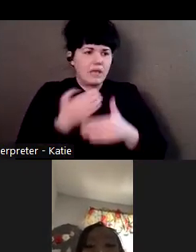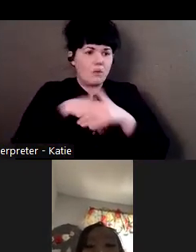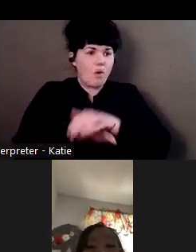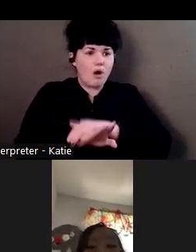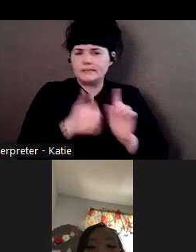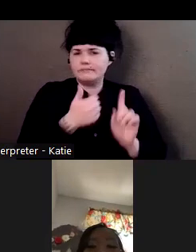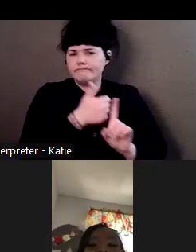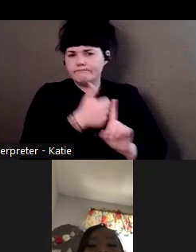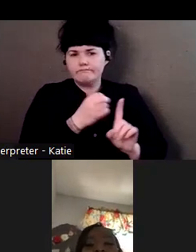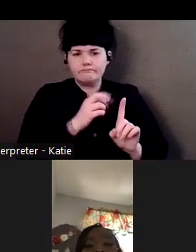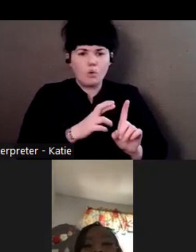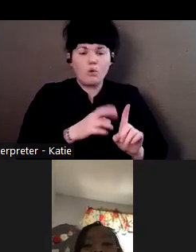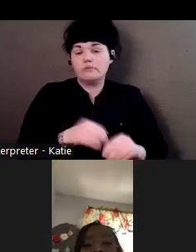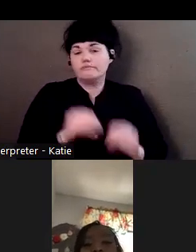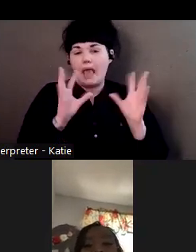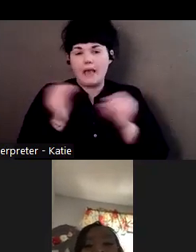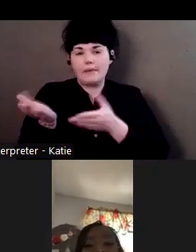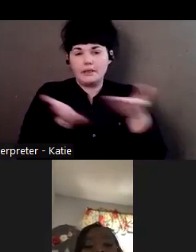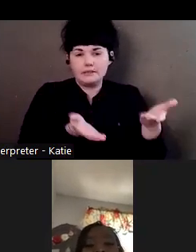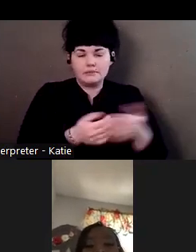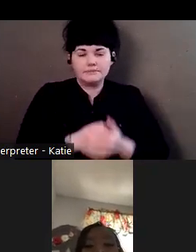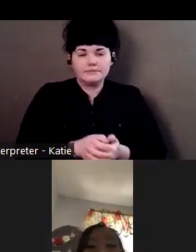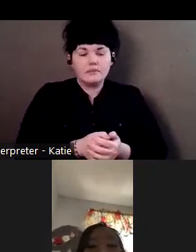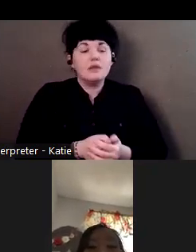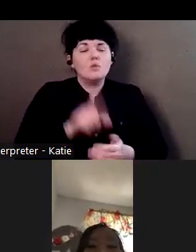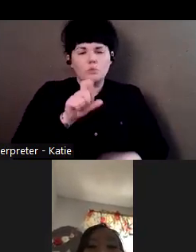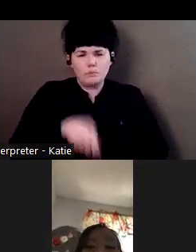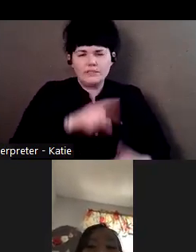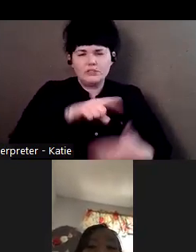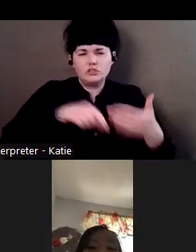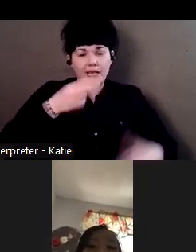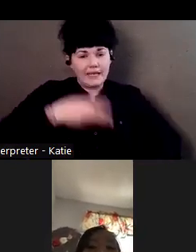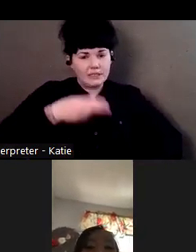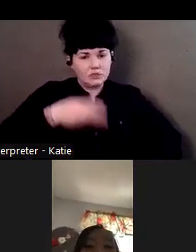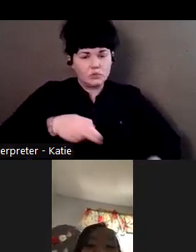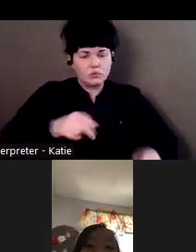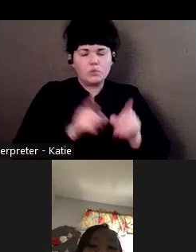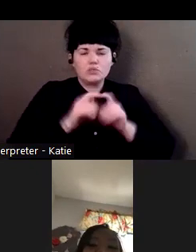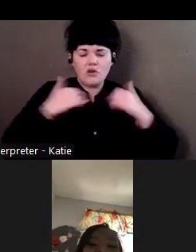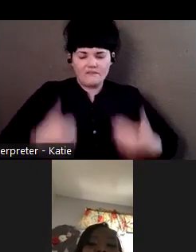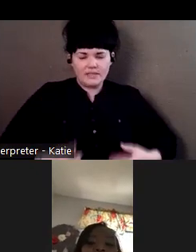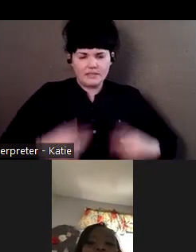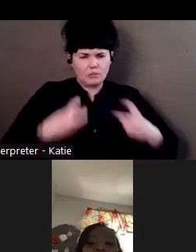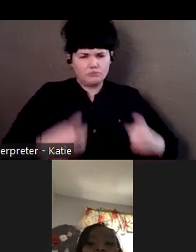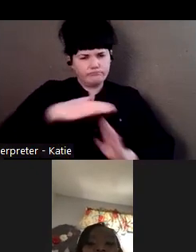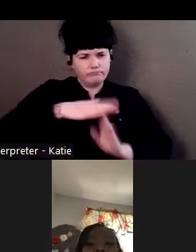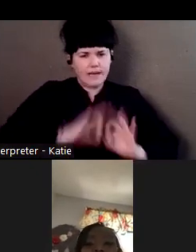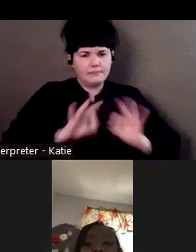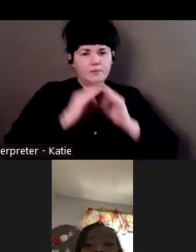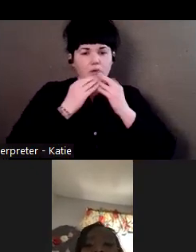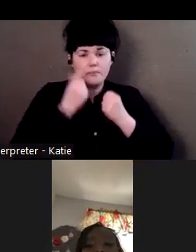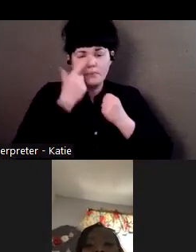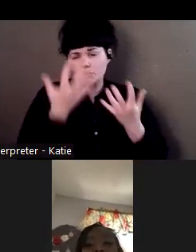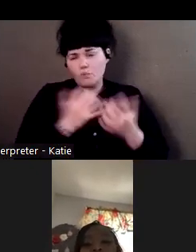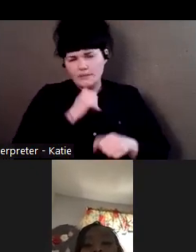personal car or ambulance, the history and the physical is the most important aspect of it. That being said, because we want to establish the